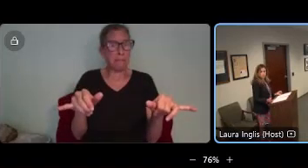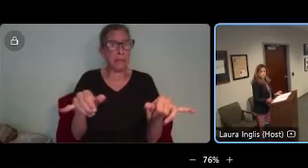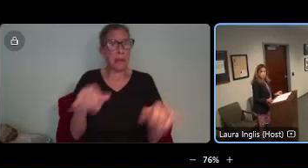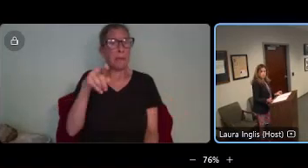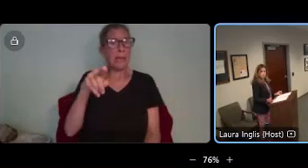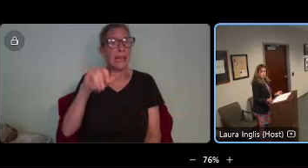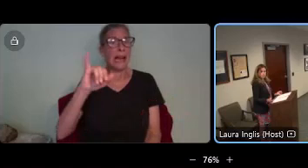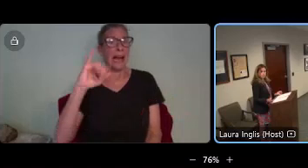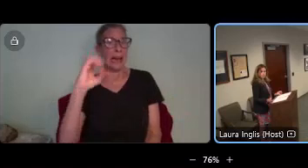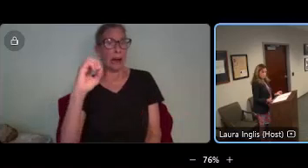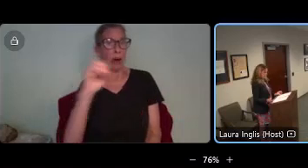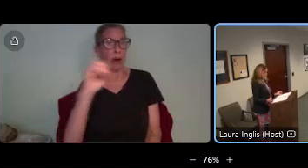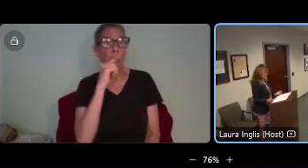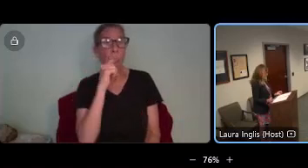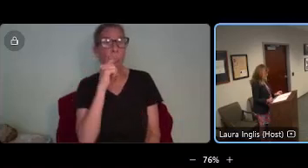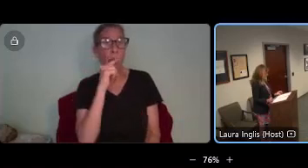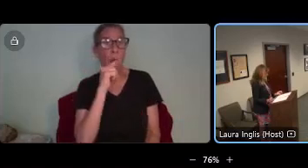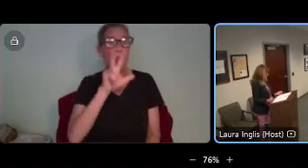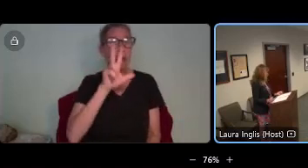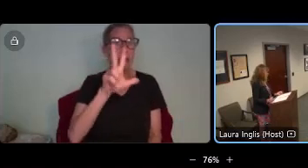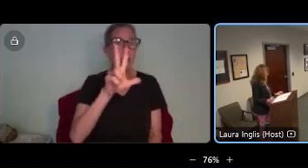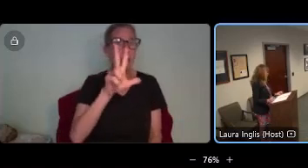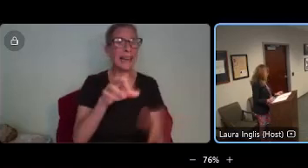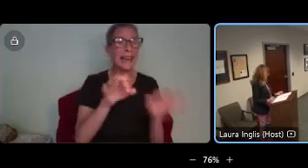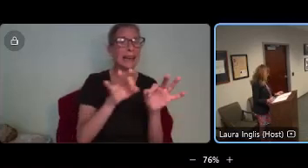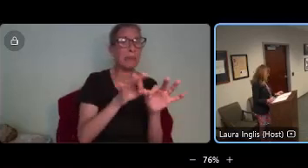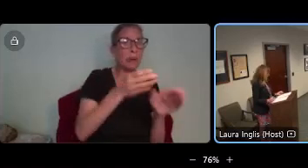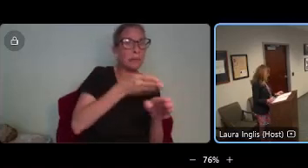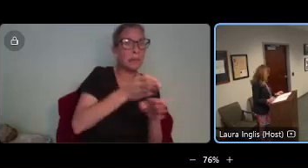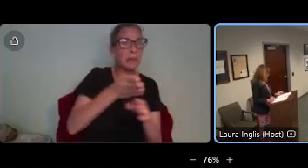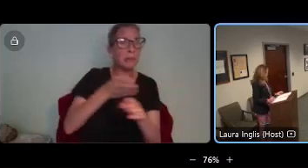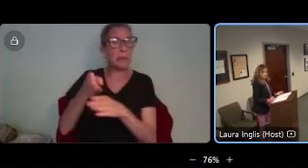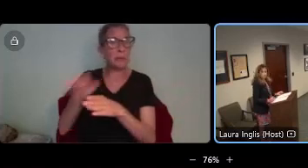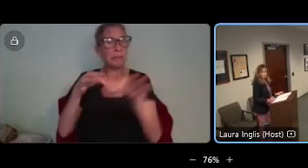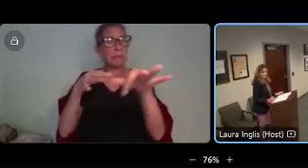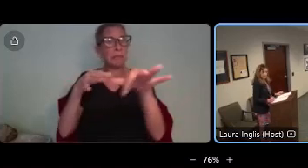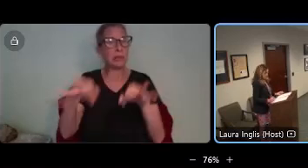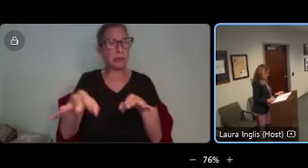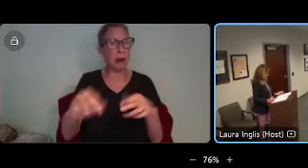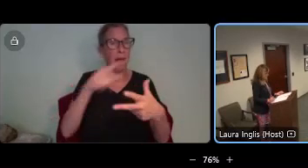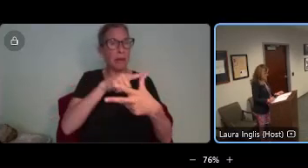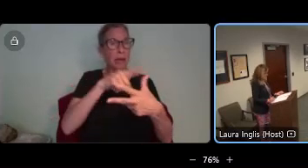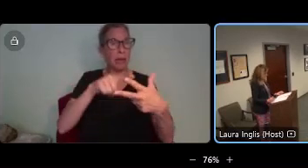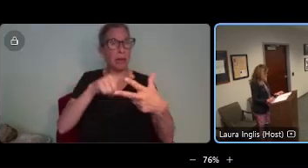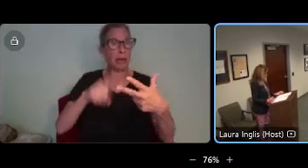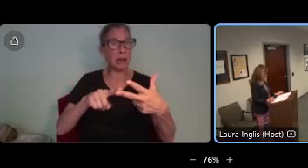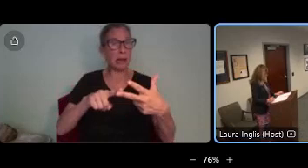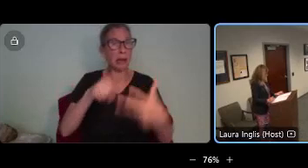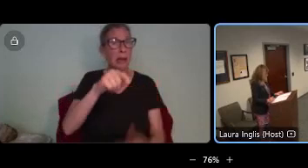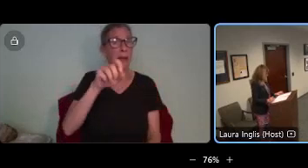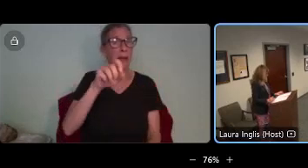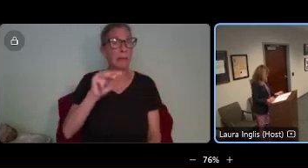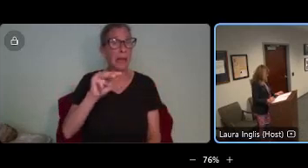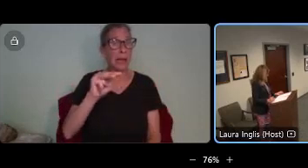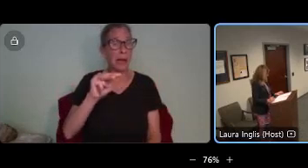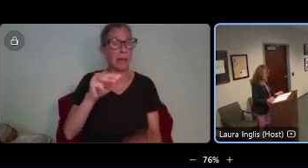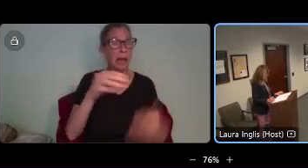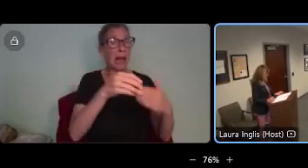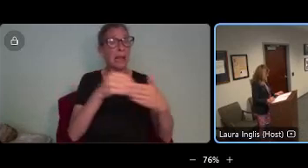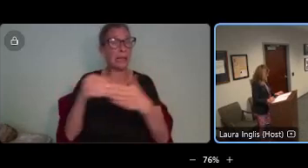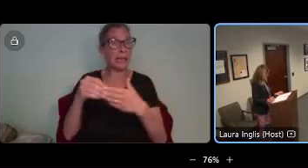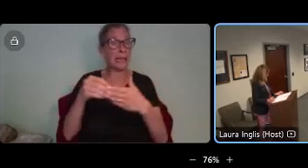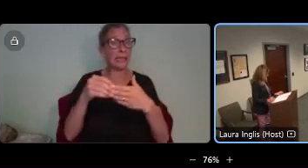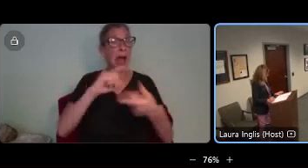PIO is made up of 3 key areas, which I'll tell you about now. Led by Pam Barnhart, our change management